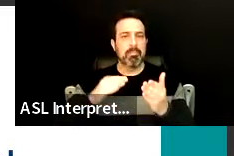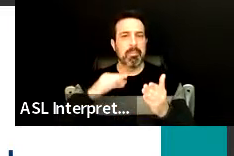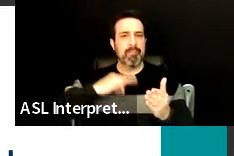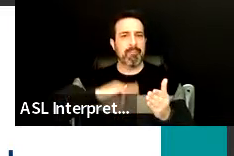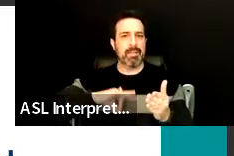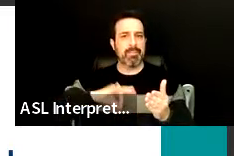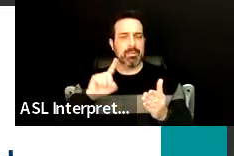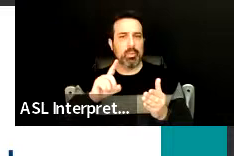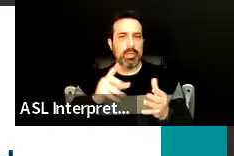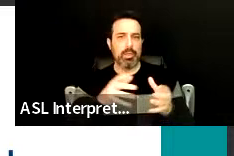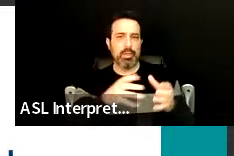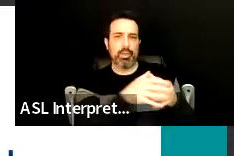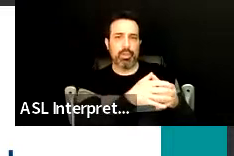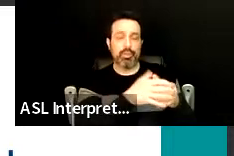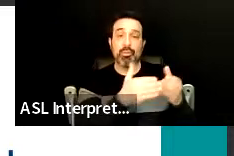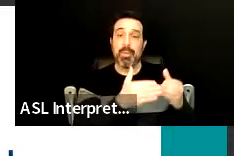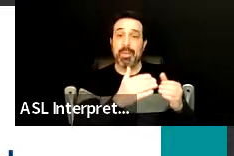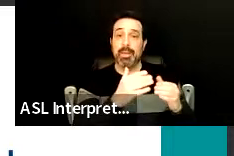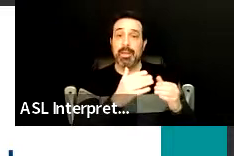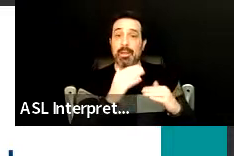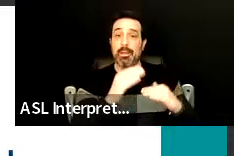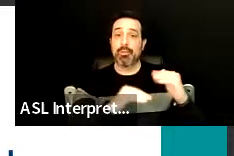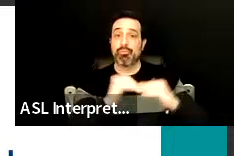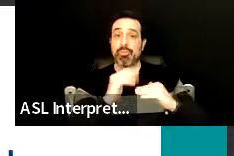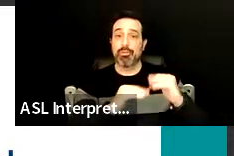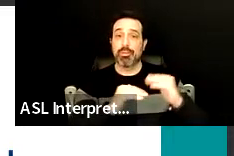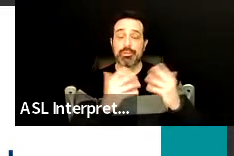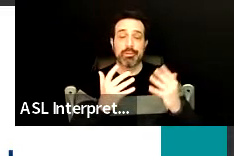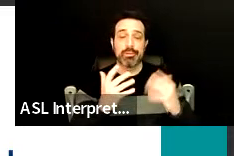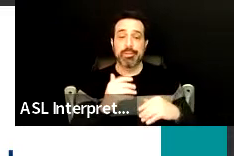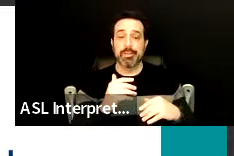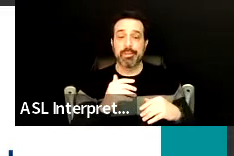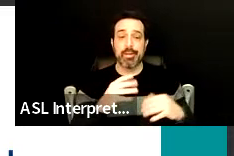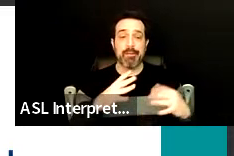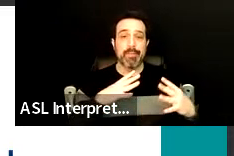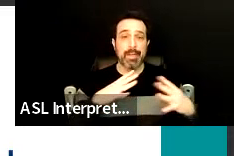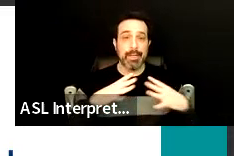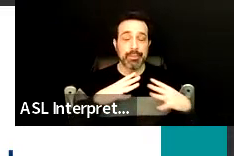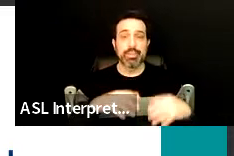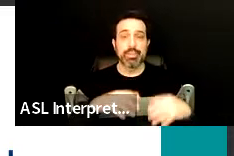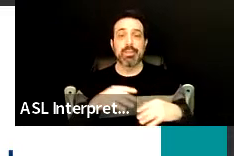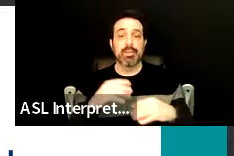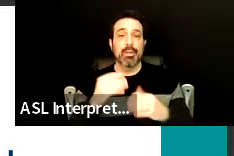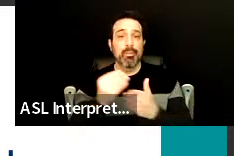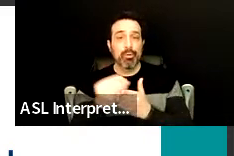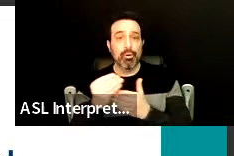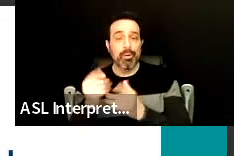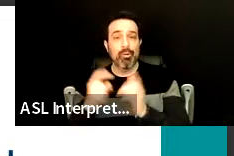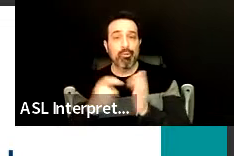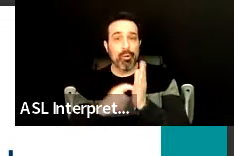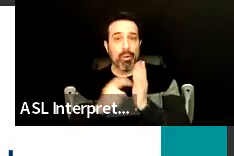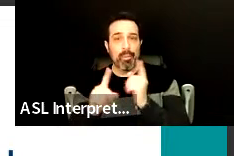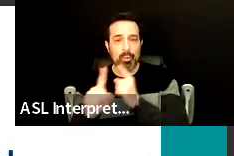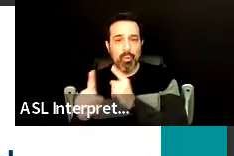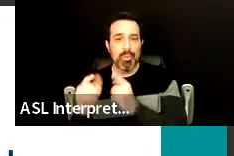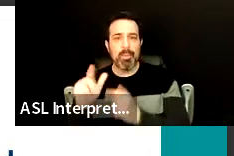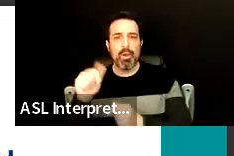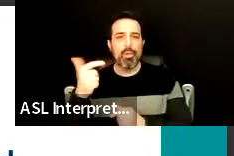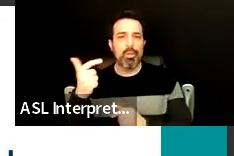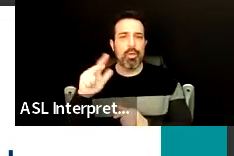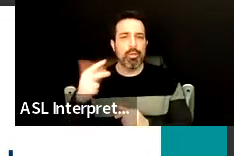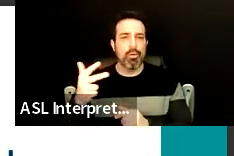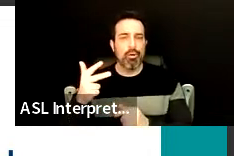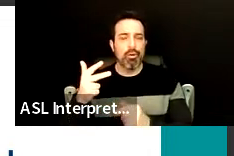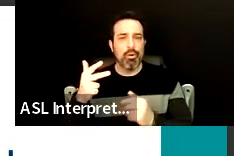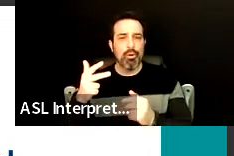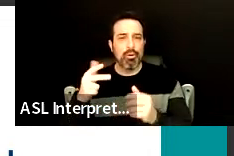you've heard us say it might be in construction specifications, it might be in procurement requirements or goals. There might be other third-party agreements.